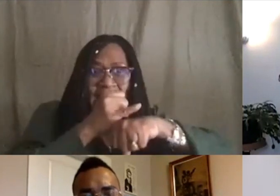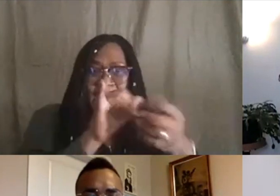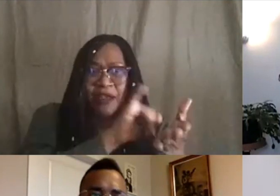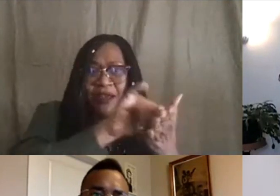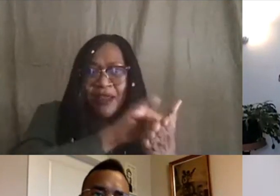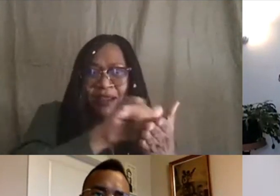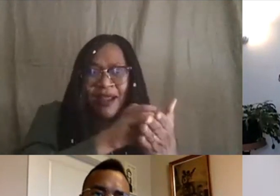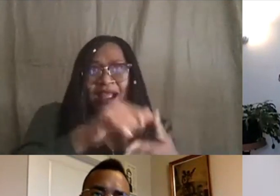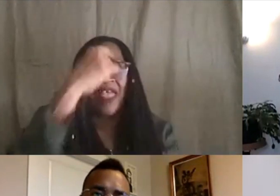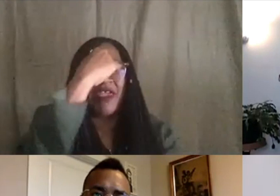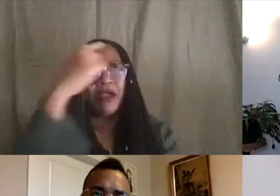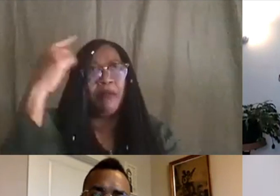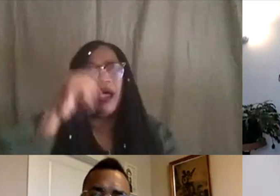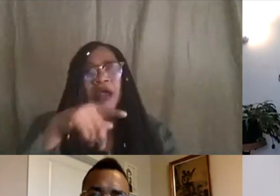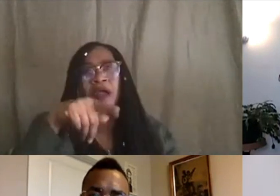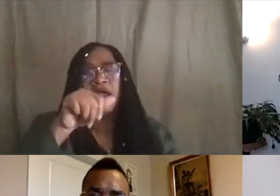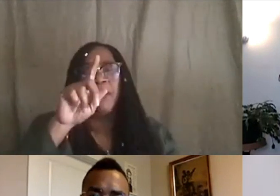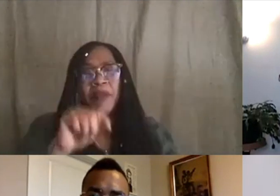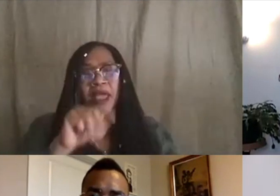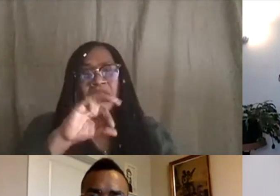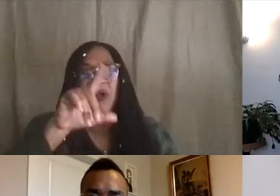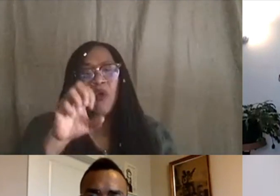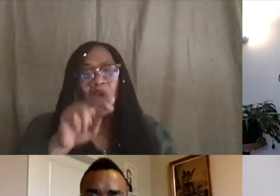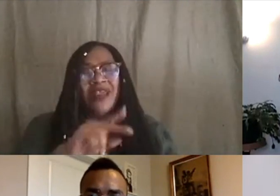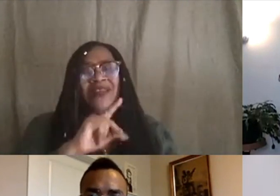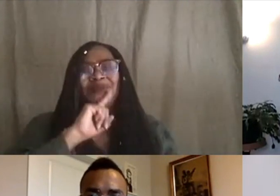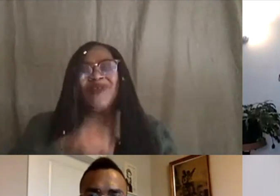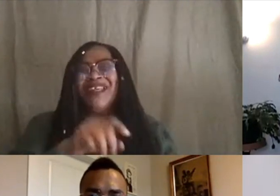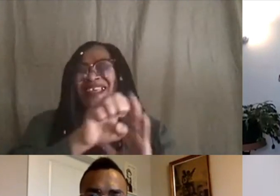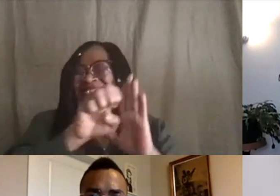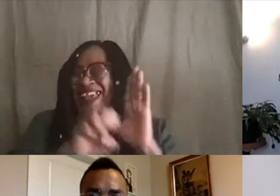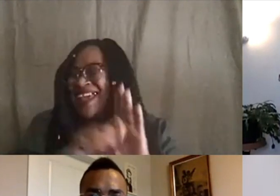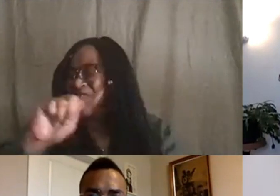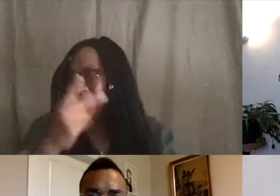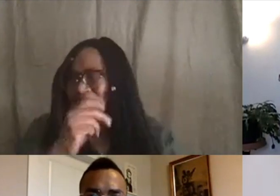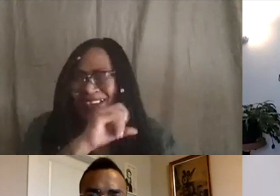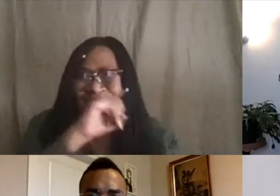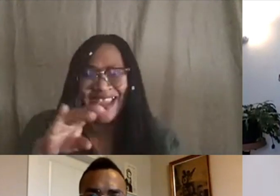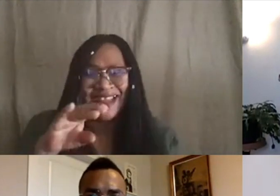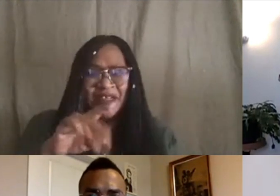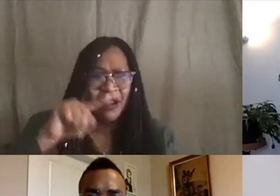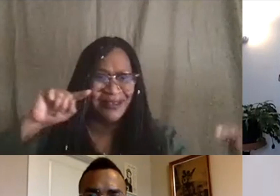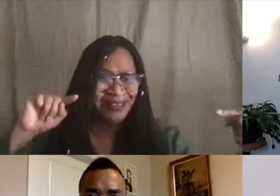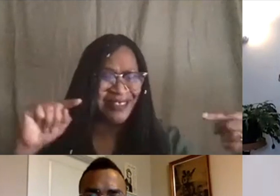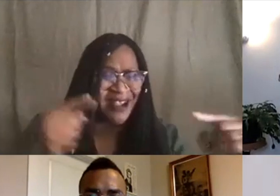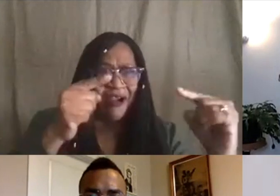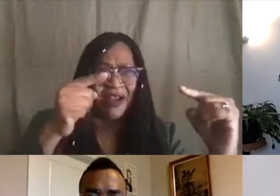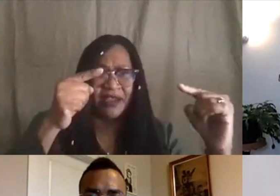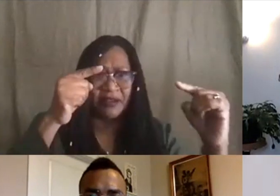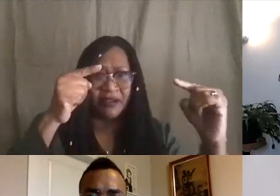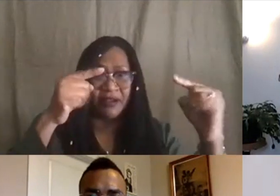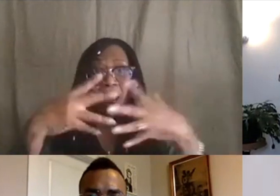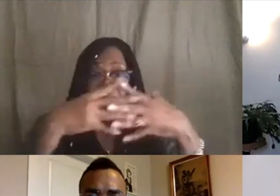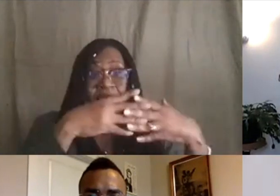an article by Patricia J. Williams, the ethnic scarring of American whiteness. The lynching as that gesture